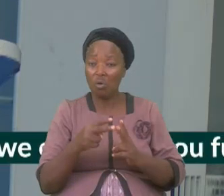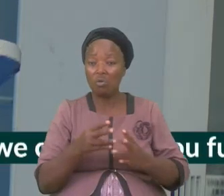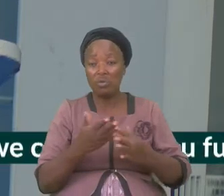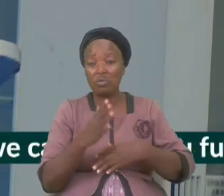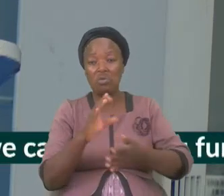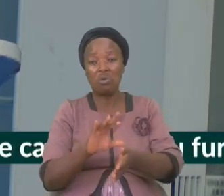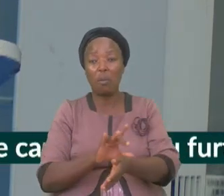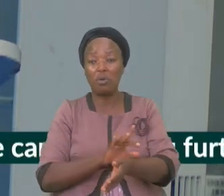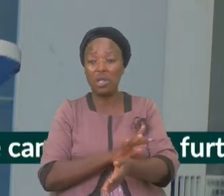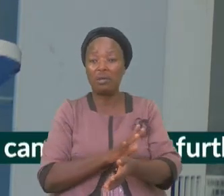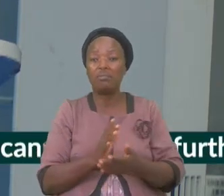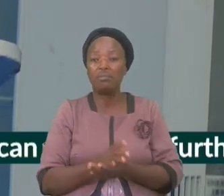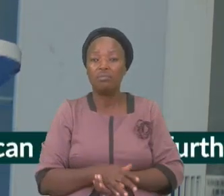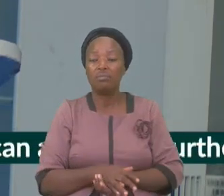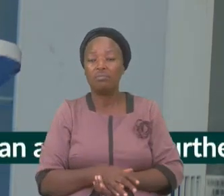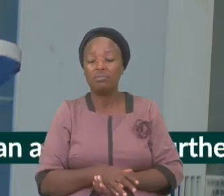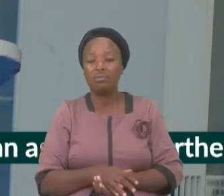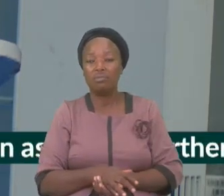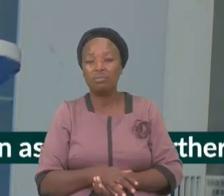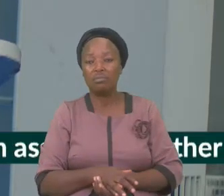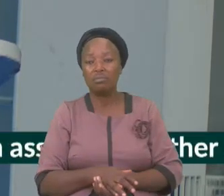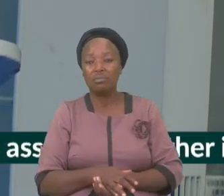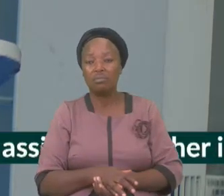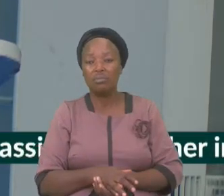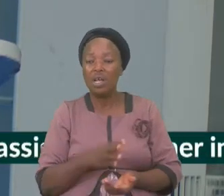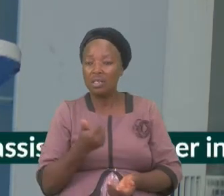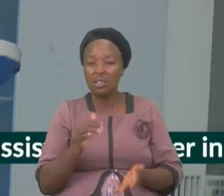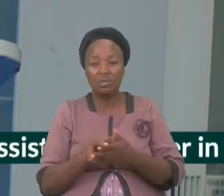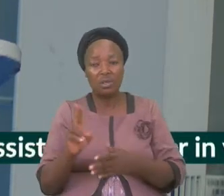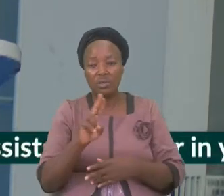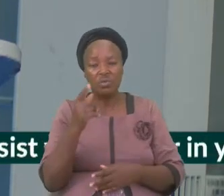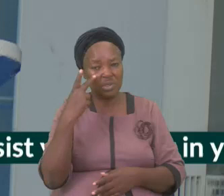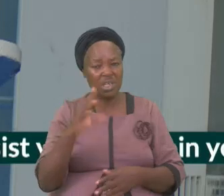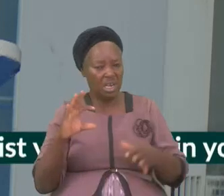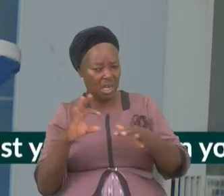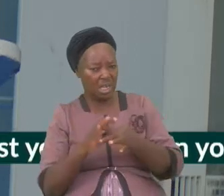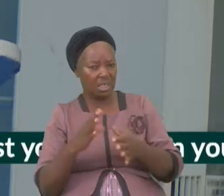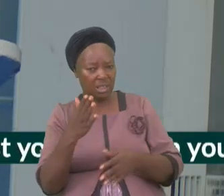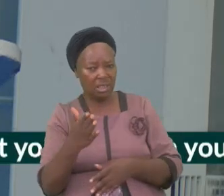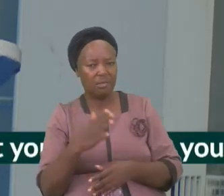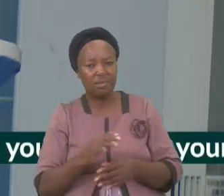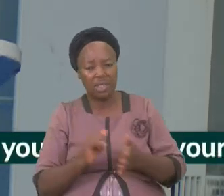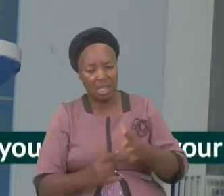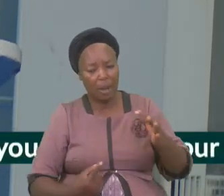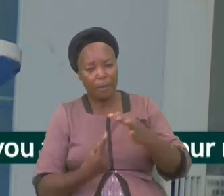you will see a link appearing at the bottom of the screen